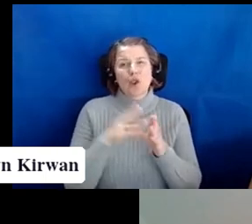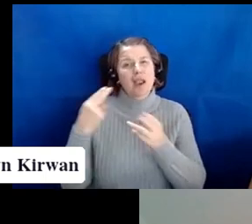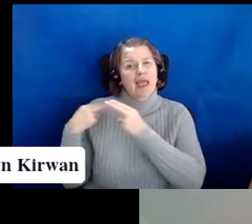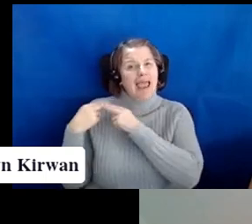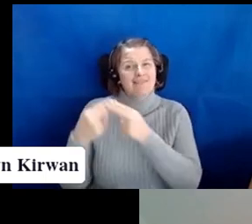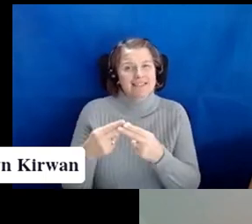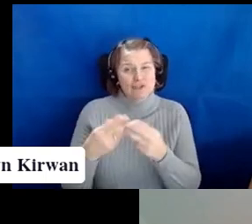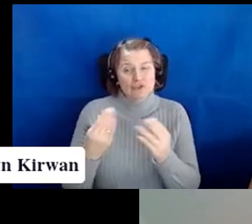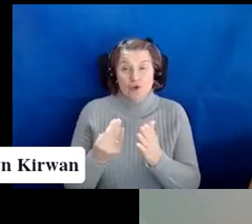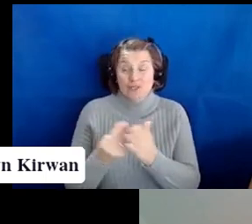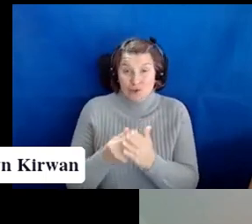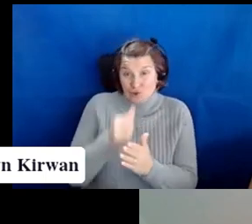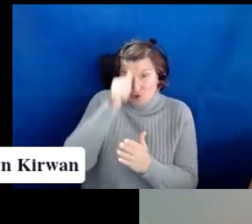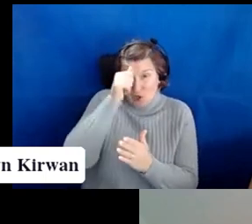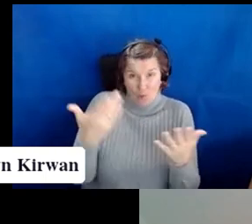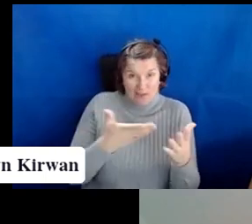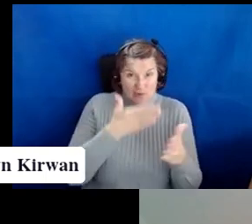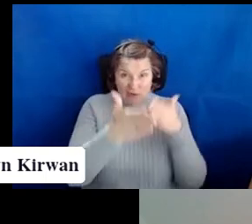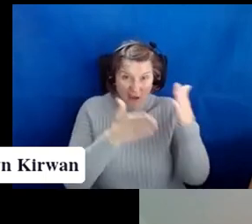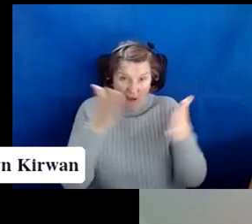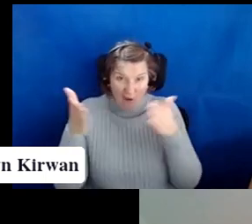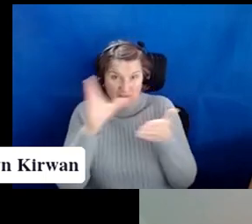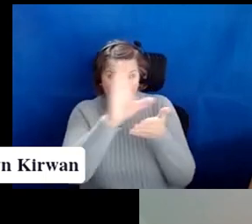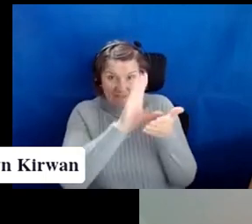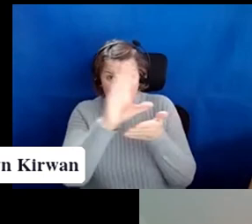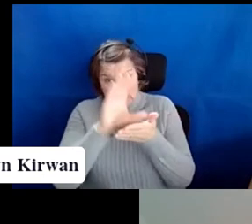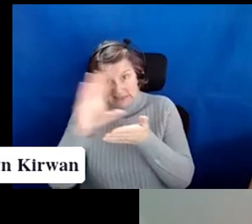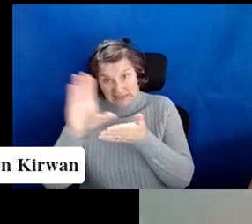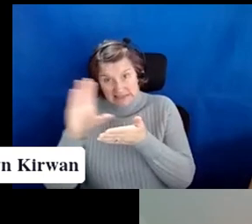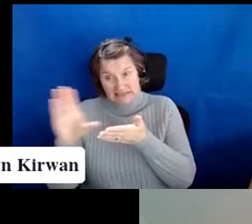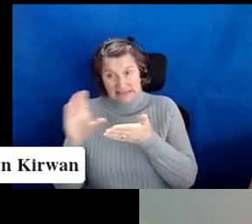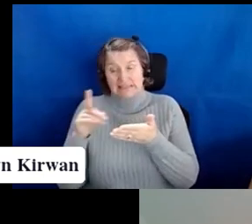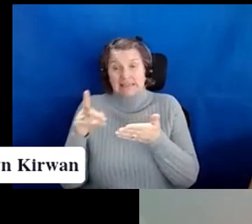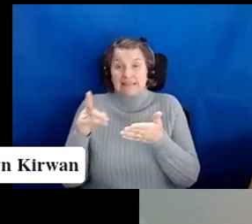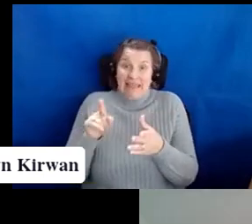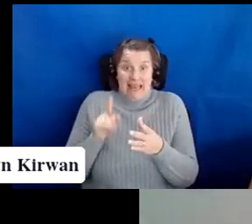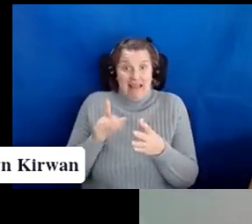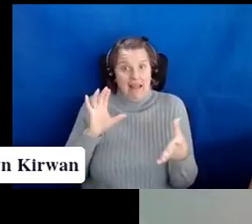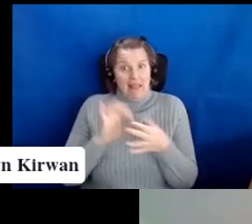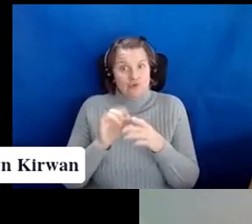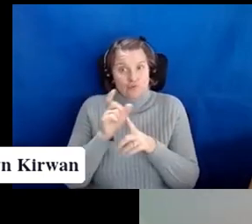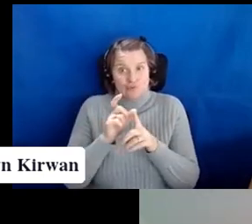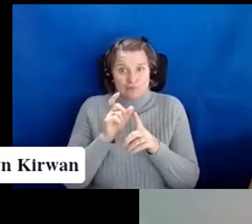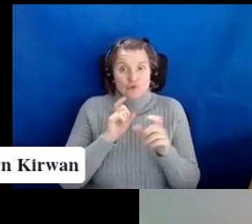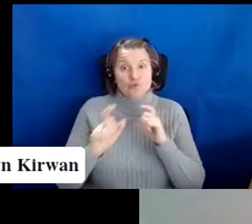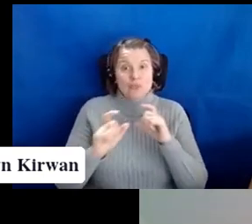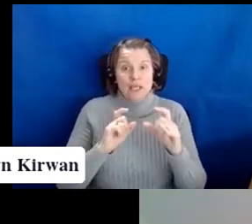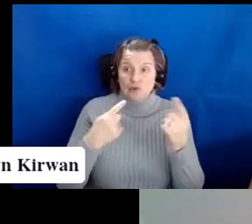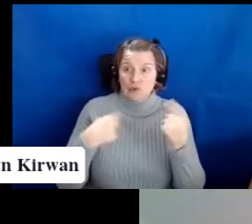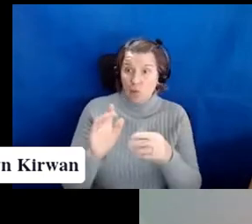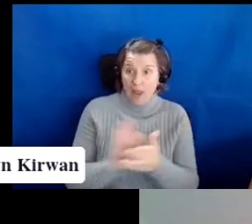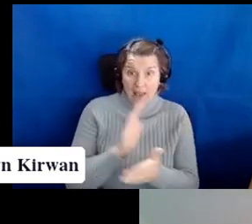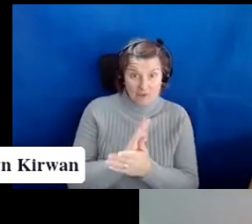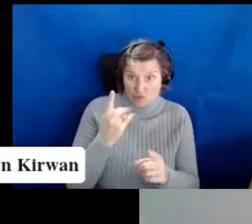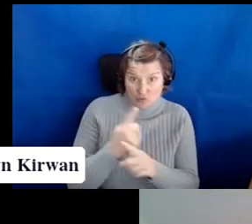just knowing where to go. And I think a lot of that is around the communication of being like, we're more than happy to speak to anyone